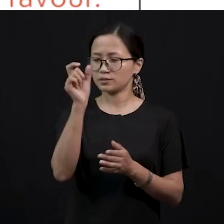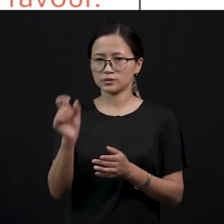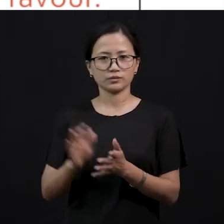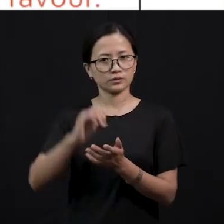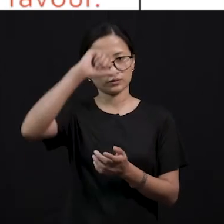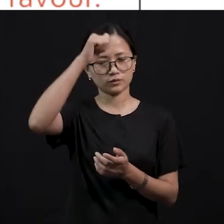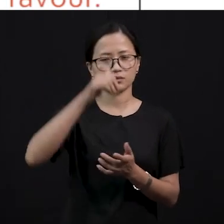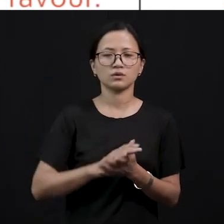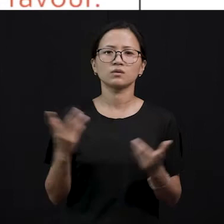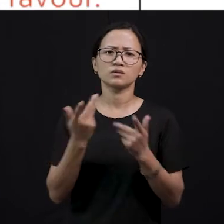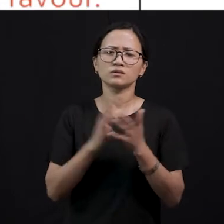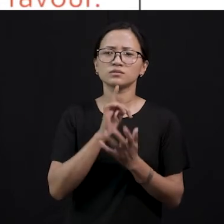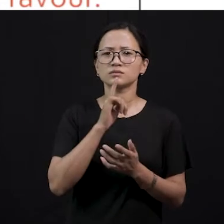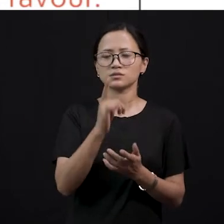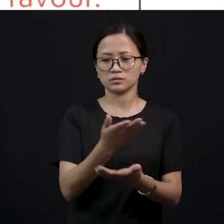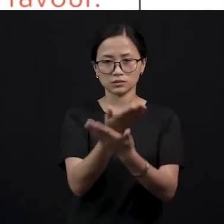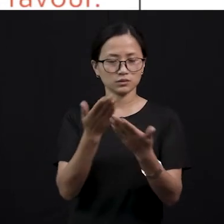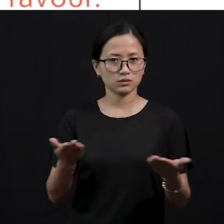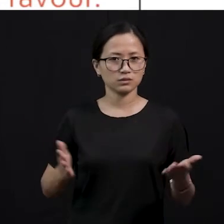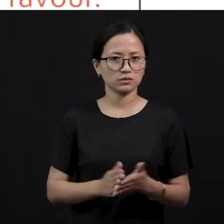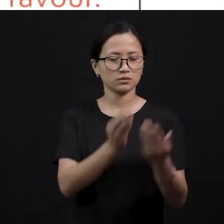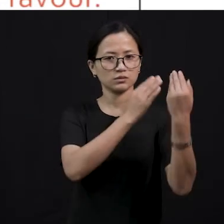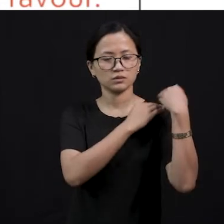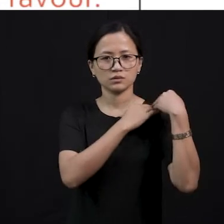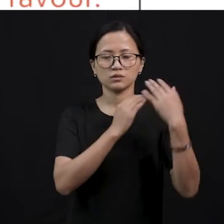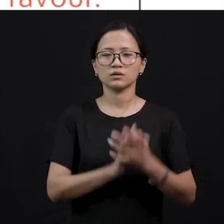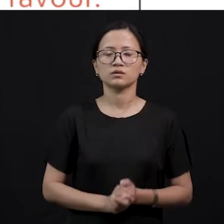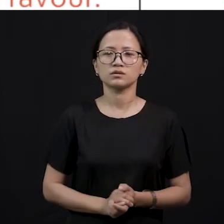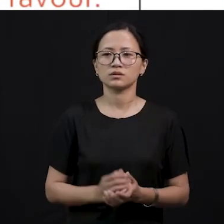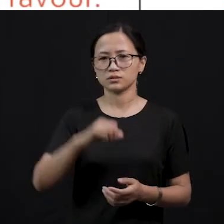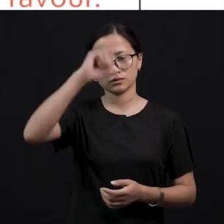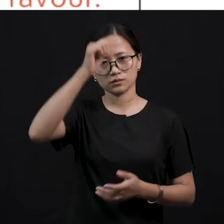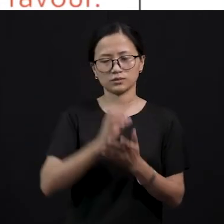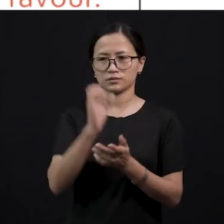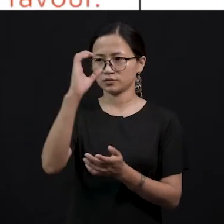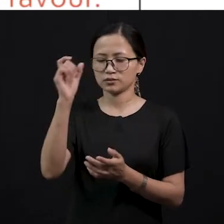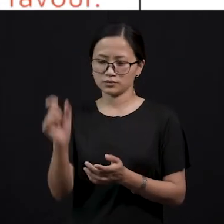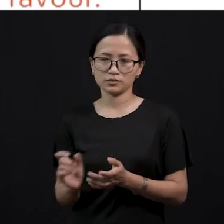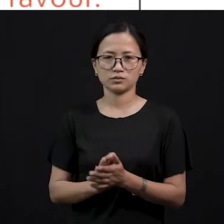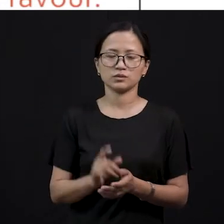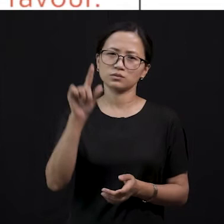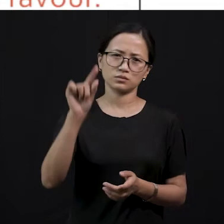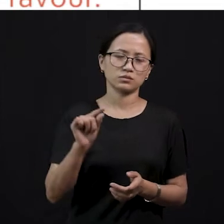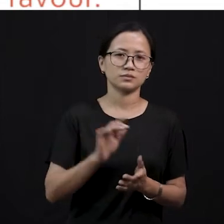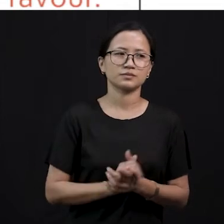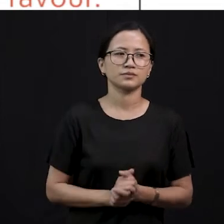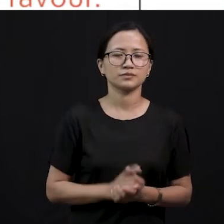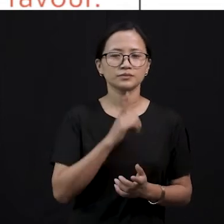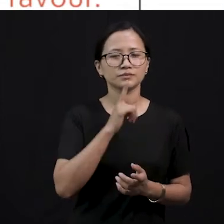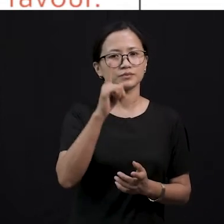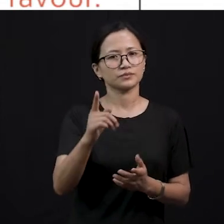should also tell us what are the things, what are the responsibilities that as an Indian citizen I should be doing.